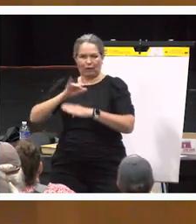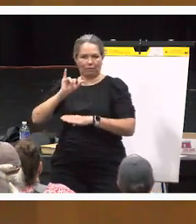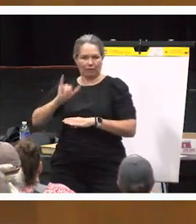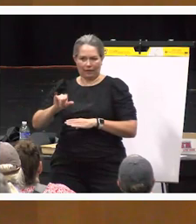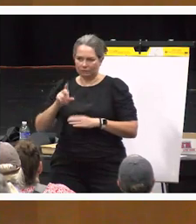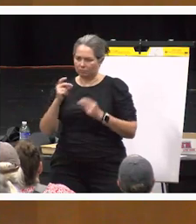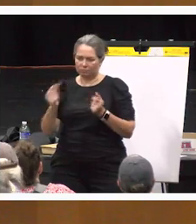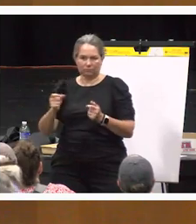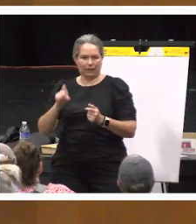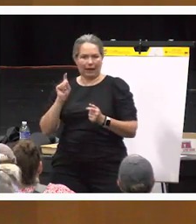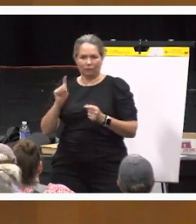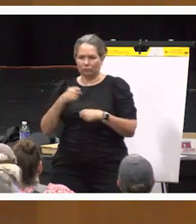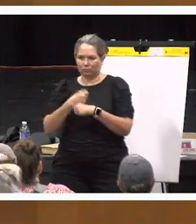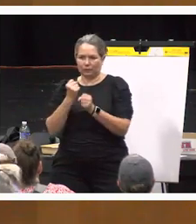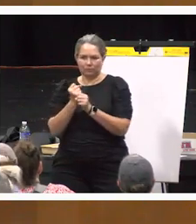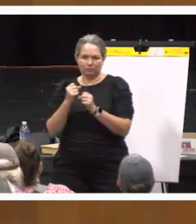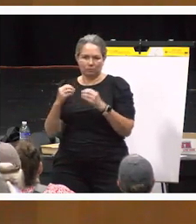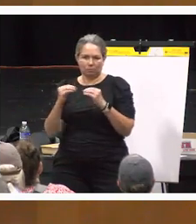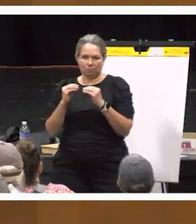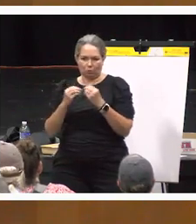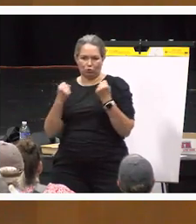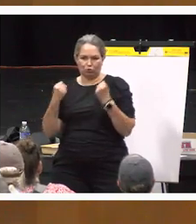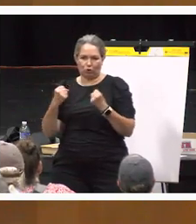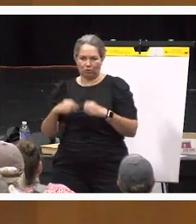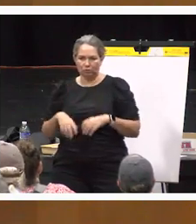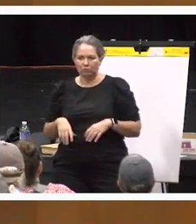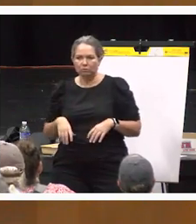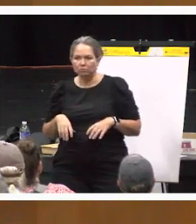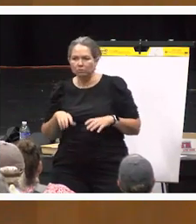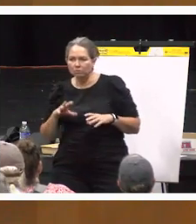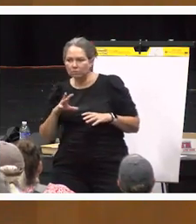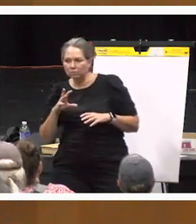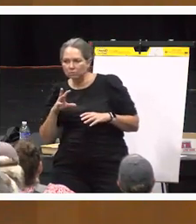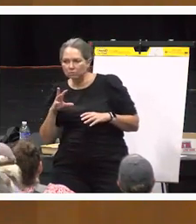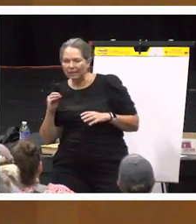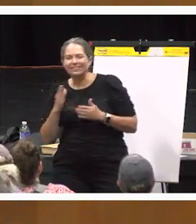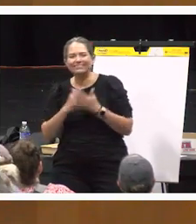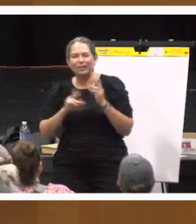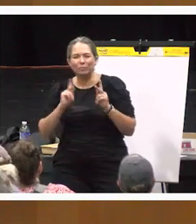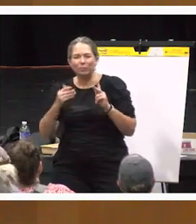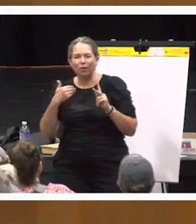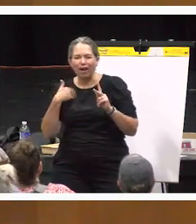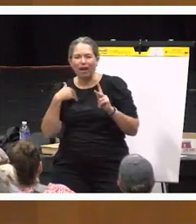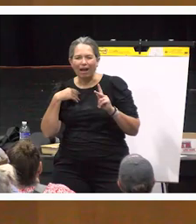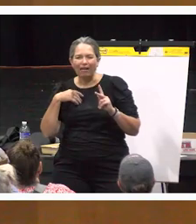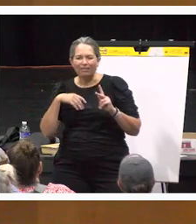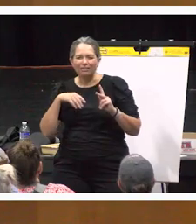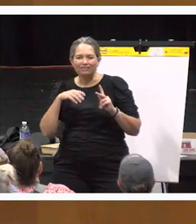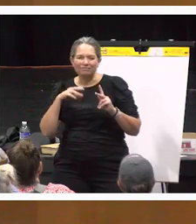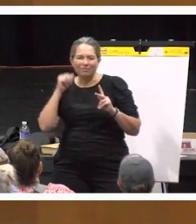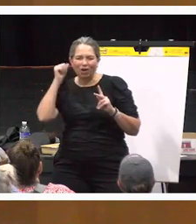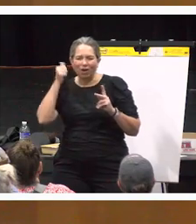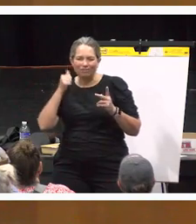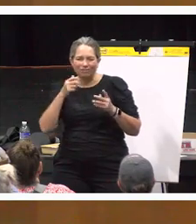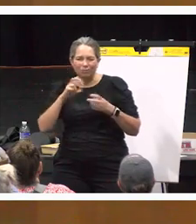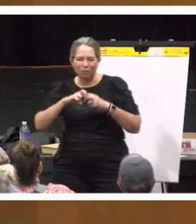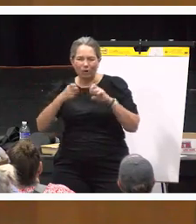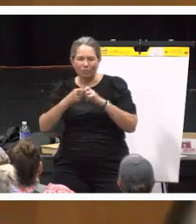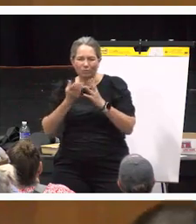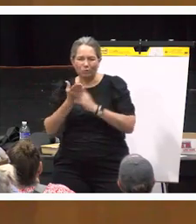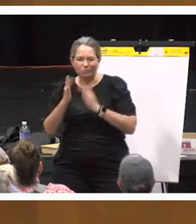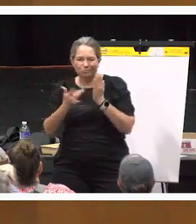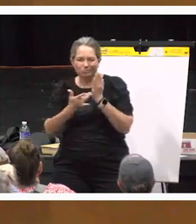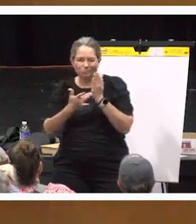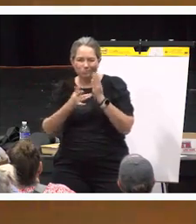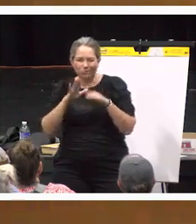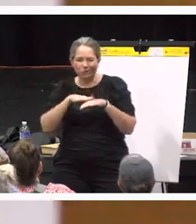do. And just acknowledging people are having some audio issues online, so thank you for bearing with us. We're working on it. Okay, thank